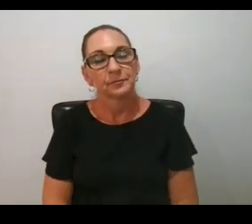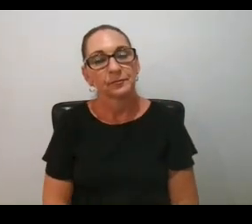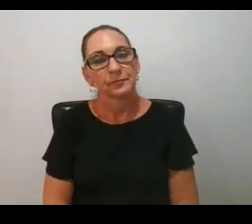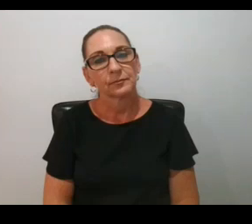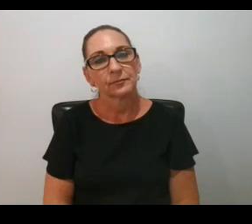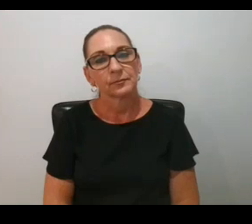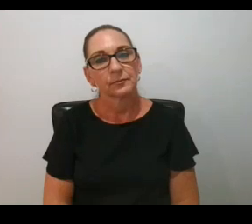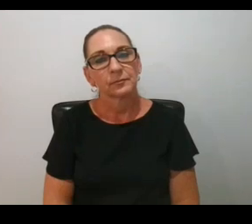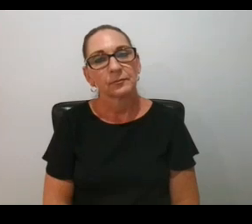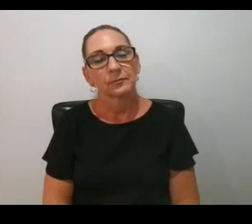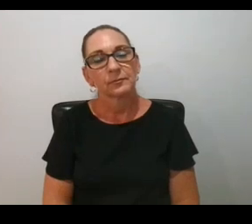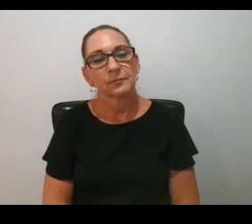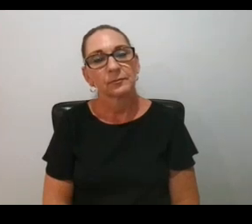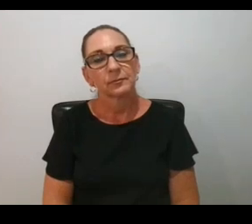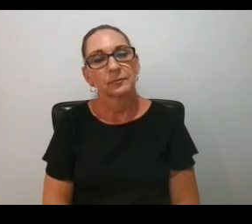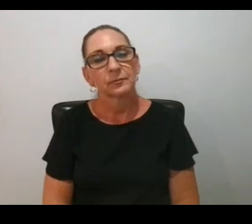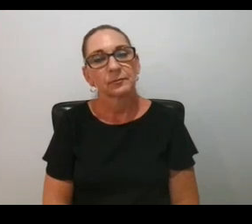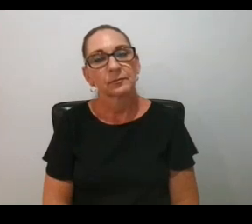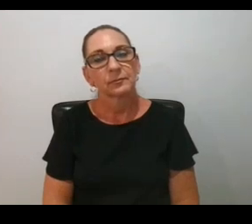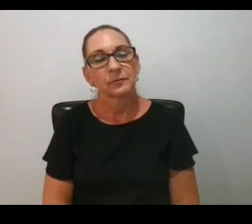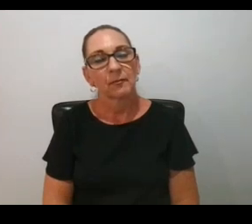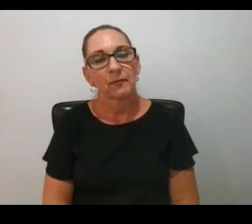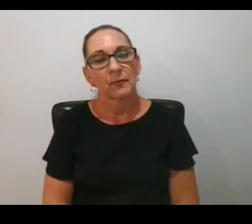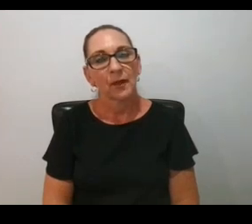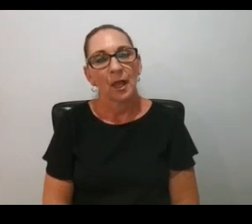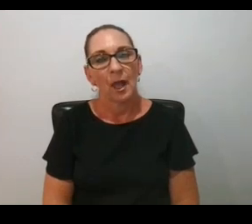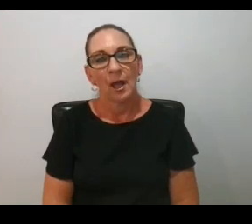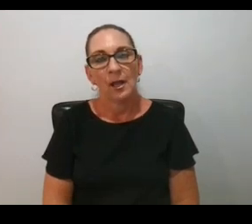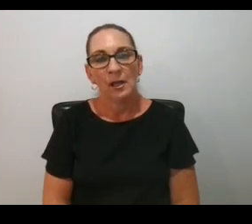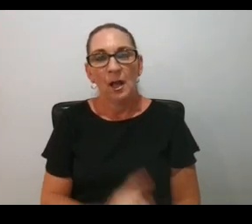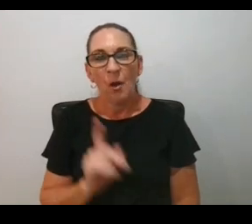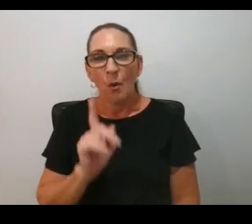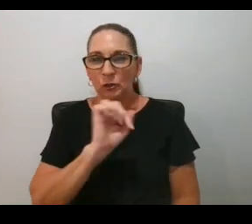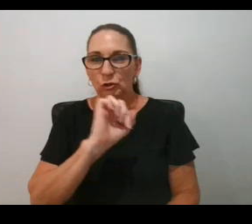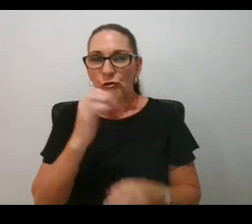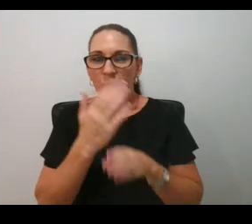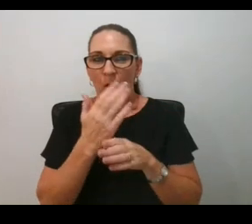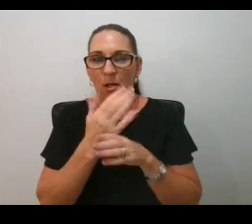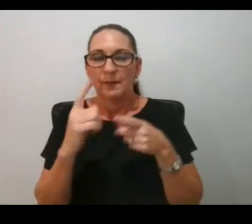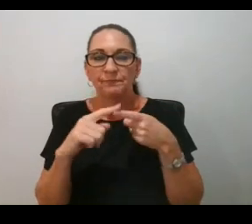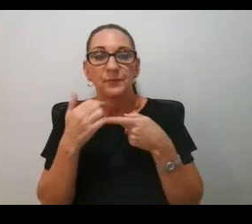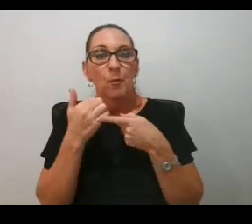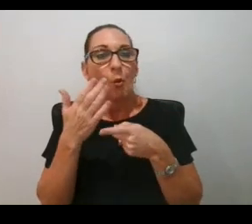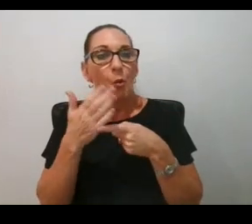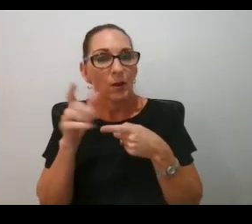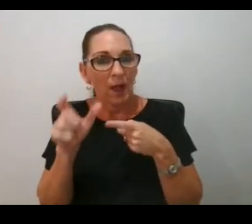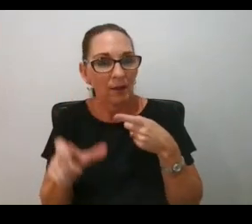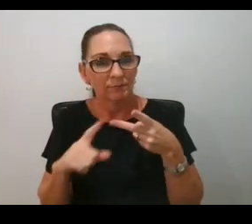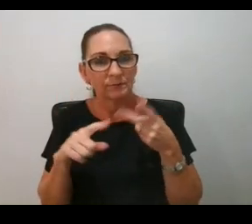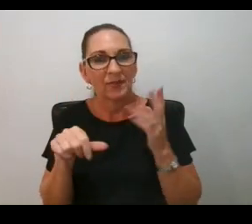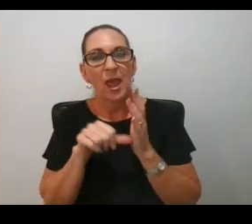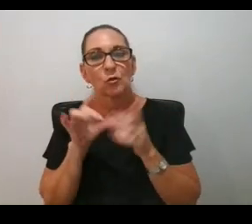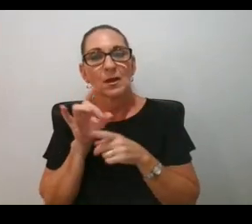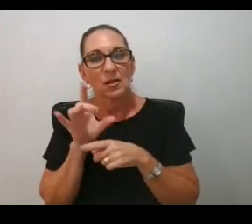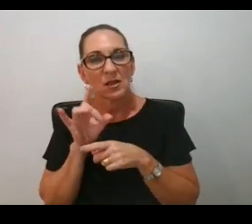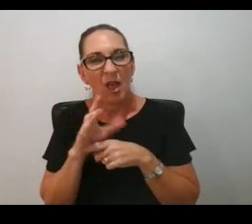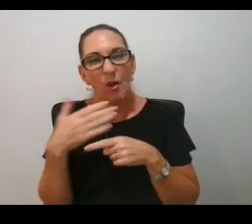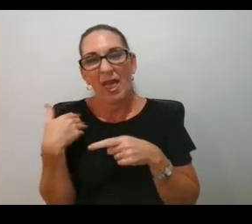So I'm just launching our second poll. So that's just, what is your role? So support worker, financial counsellor or health education